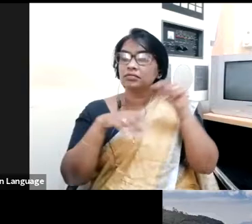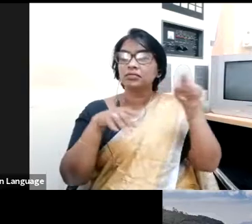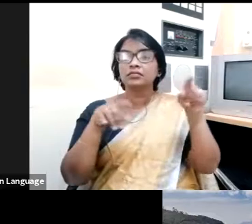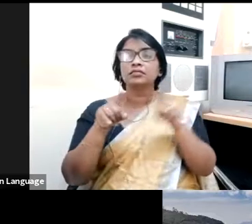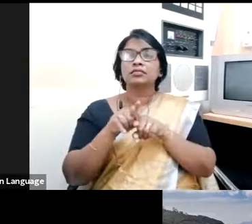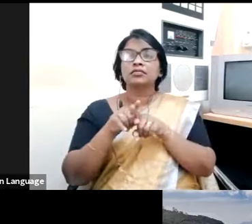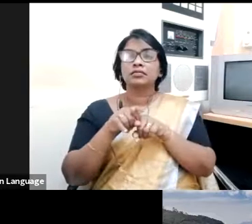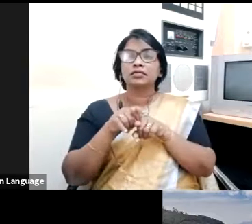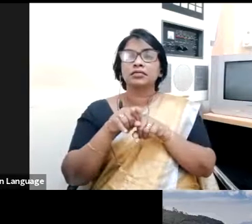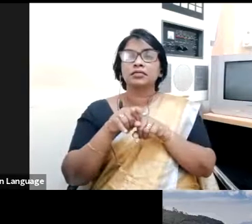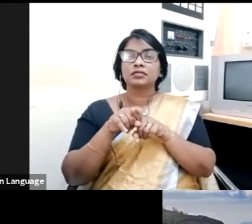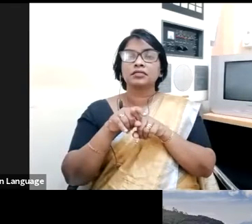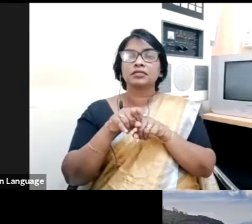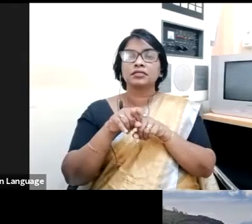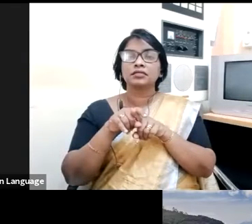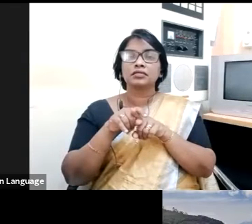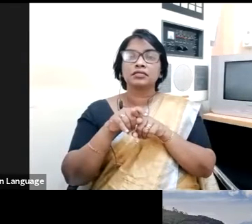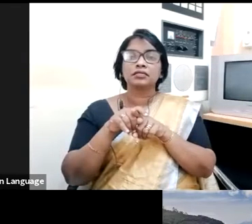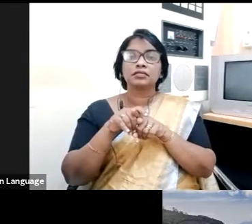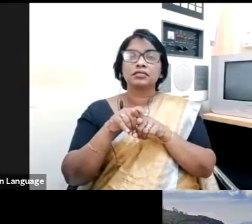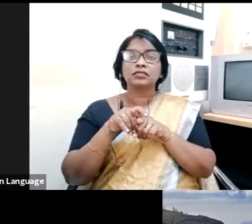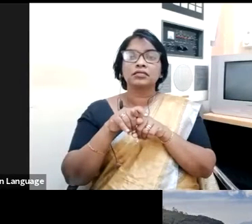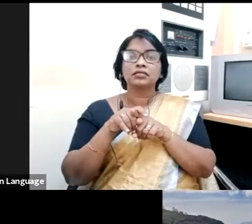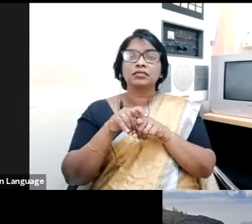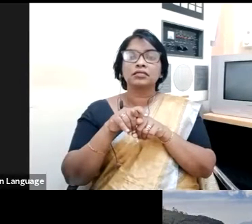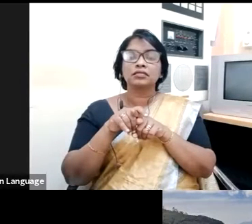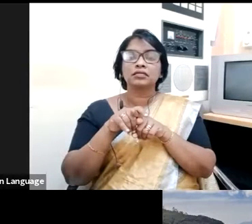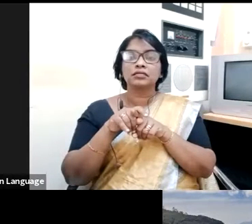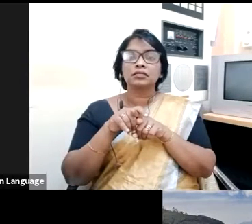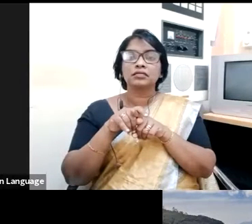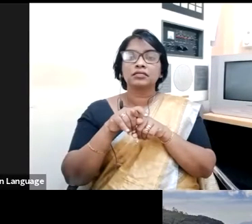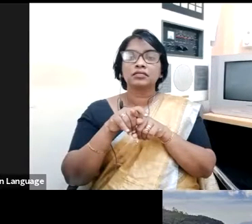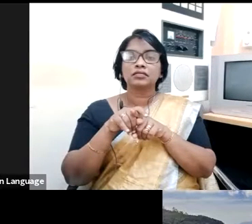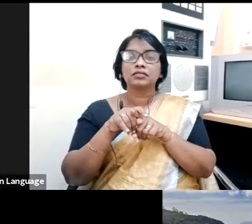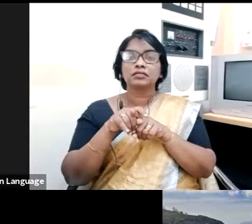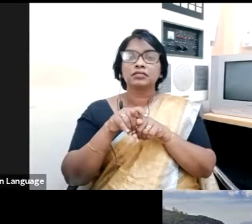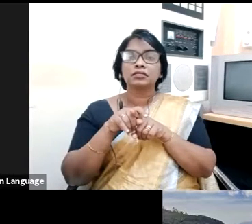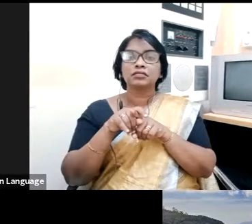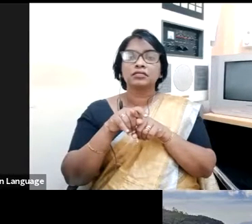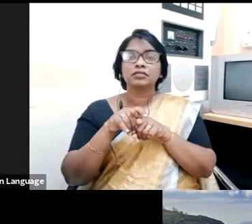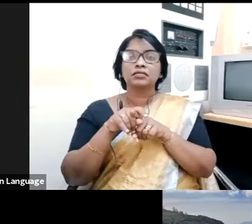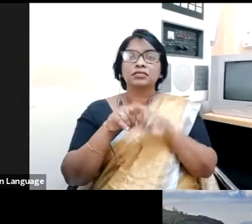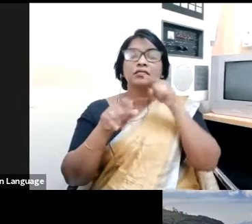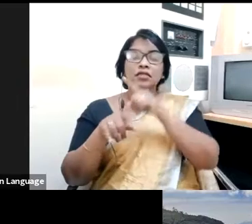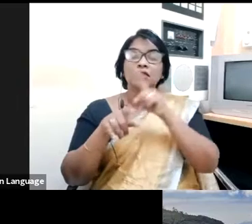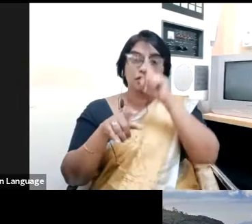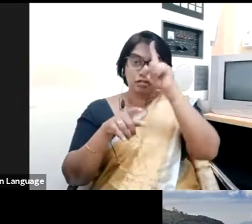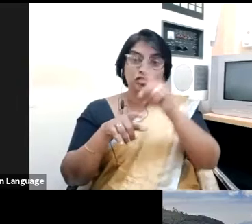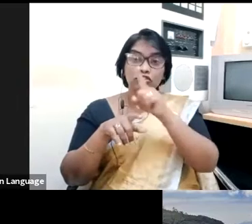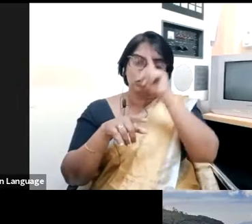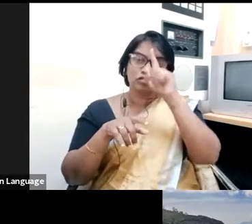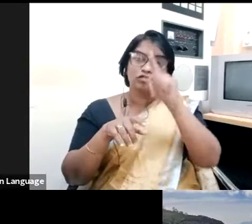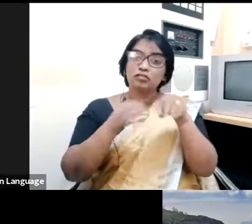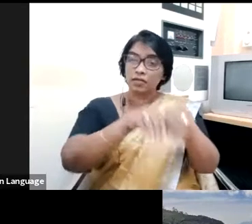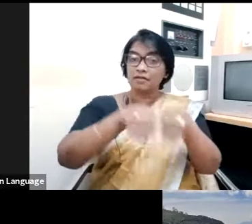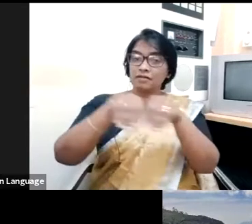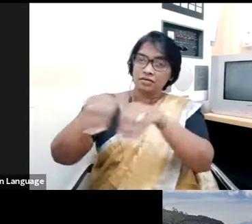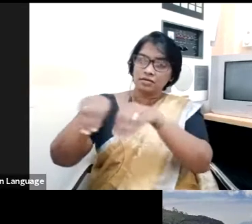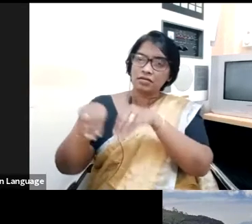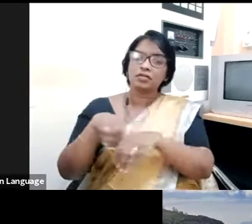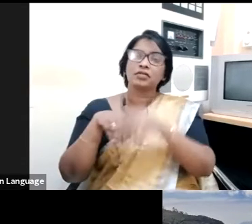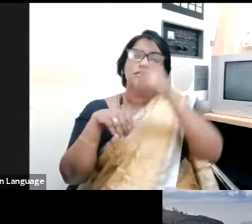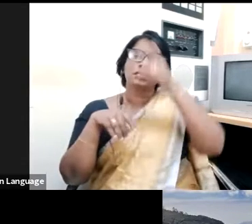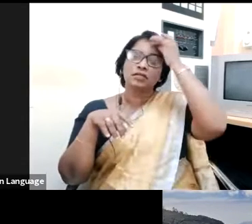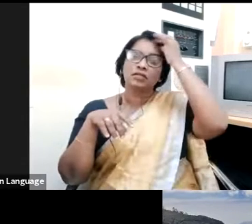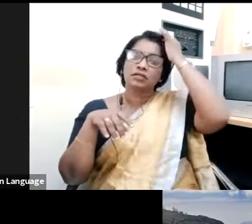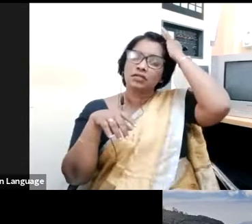and it's a vegetative crop, which is harvested weekly, and any single or any simple or any small